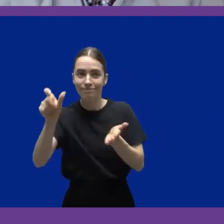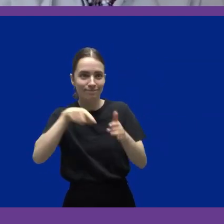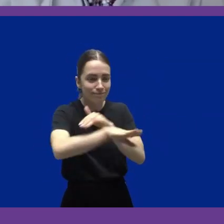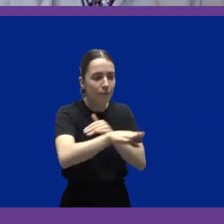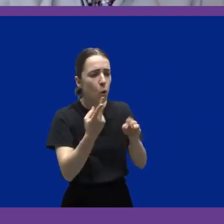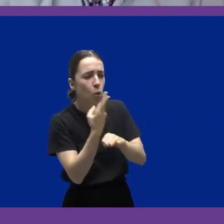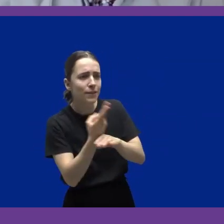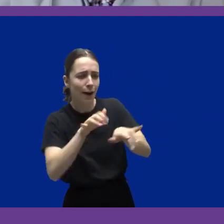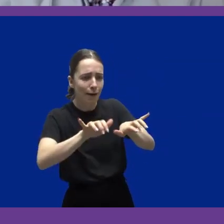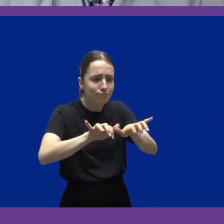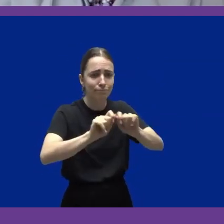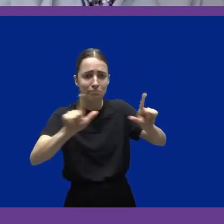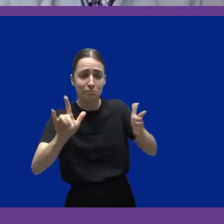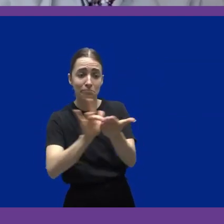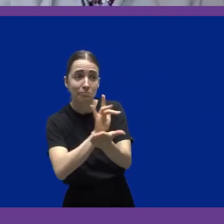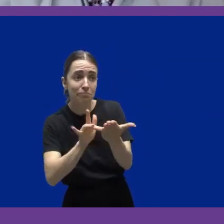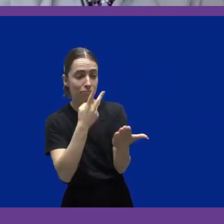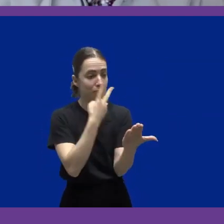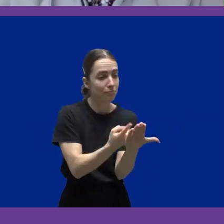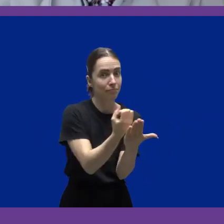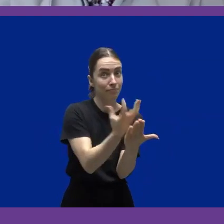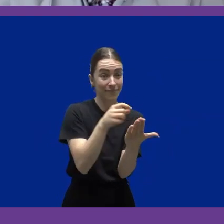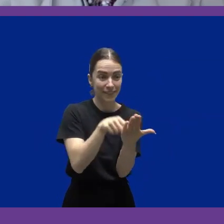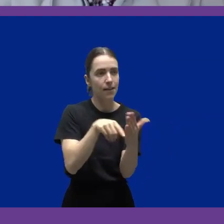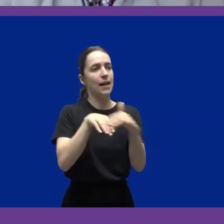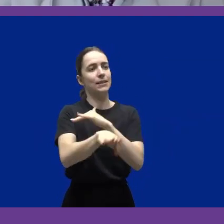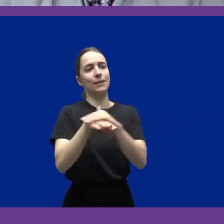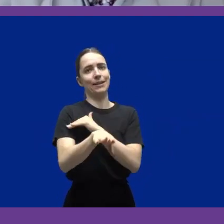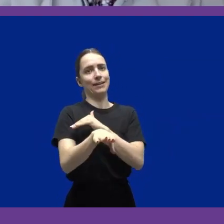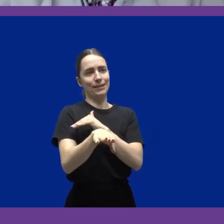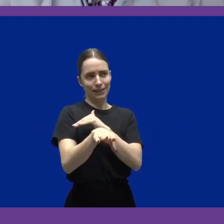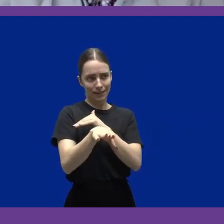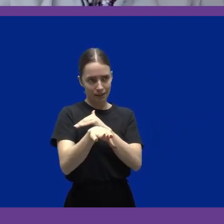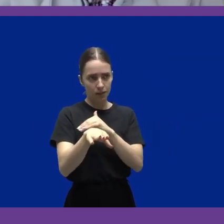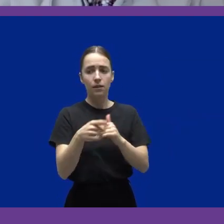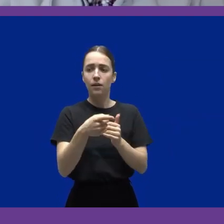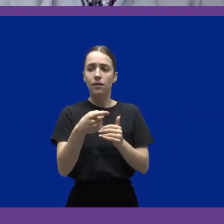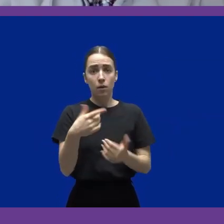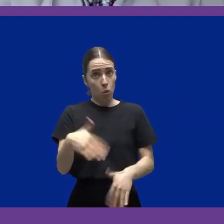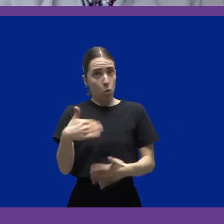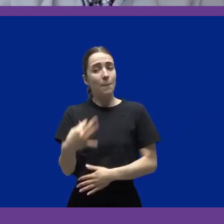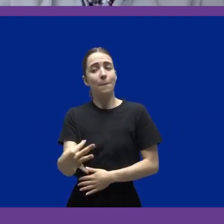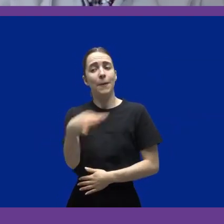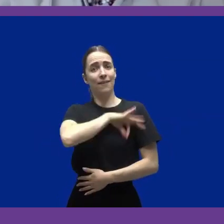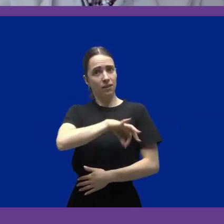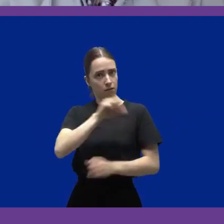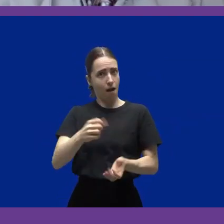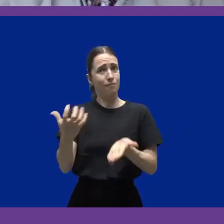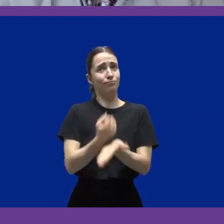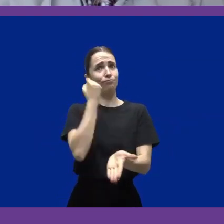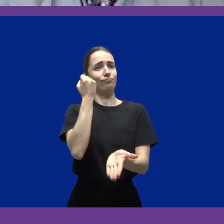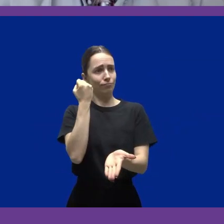equal access. It is a tool for supporting social inclusion, participation, and independence